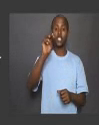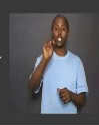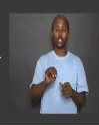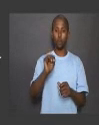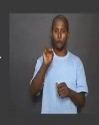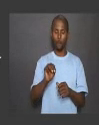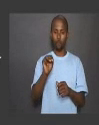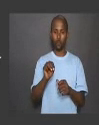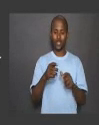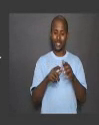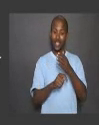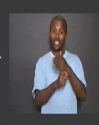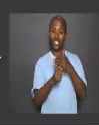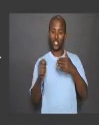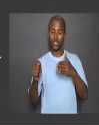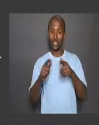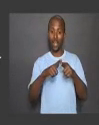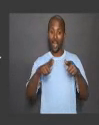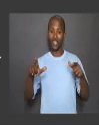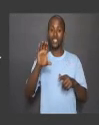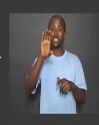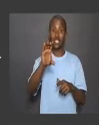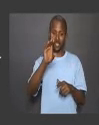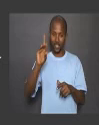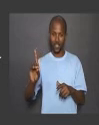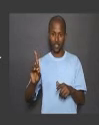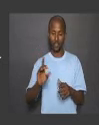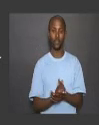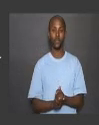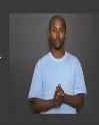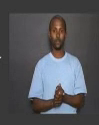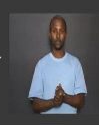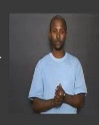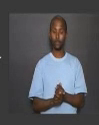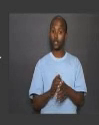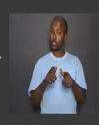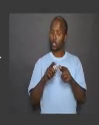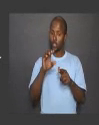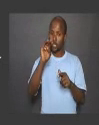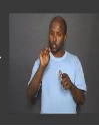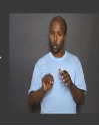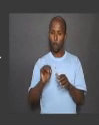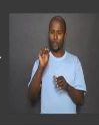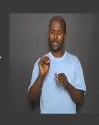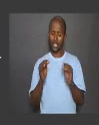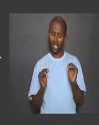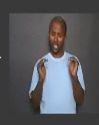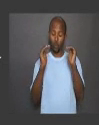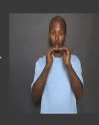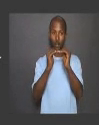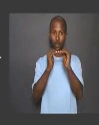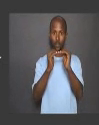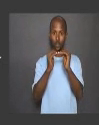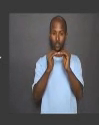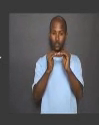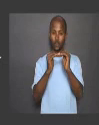the tangent line CD. The slope is equal